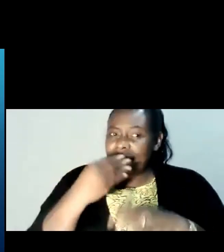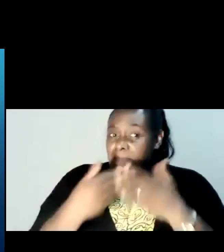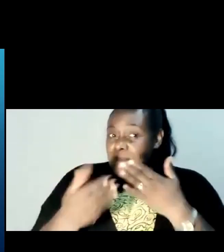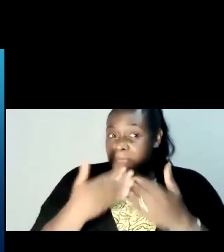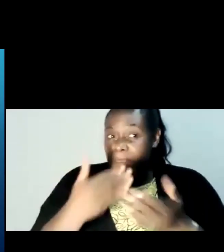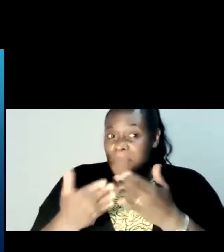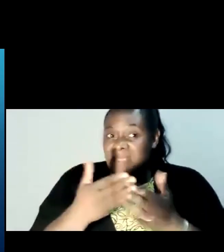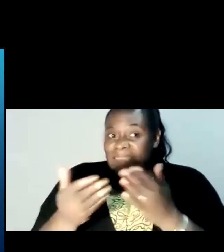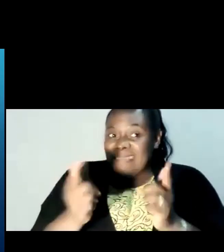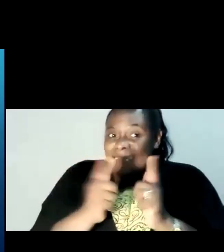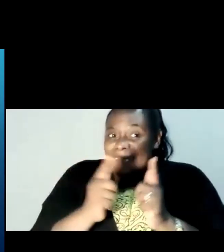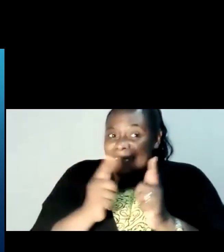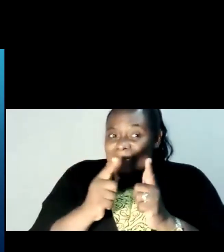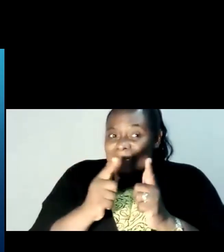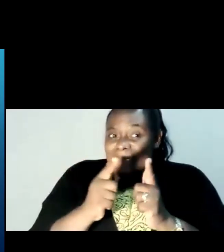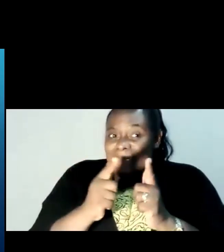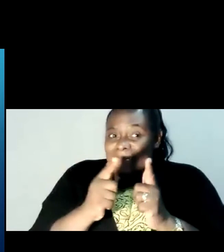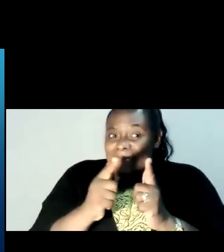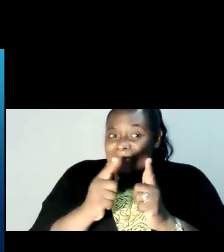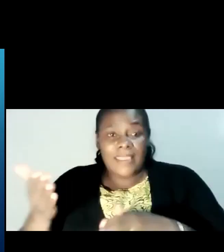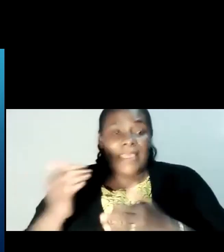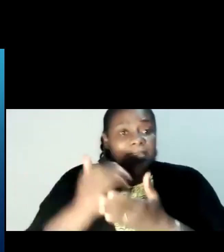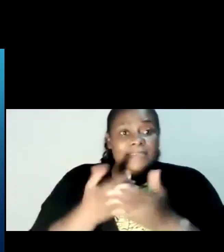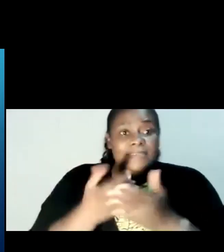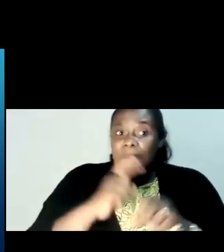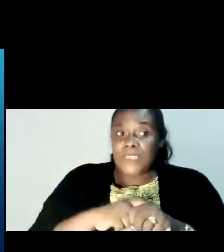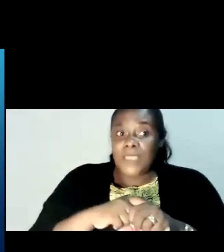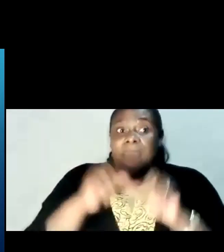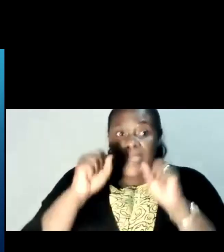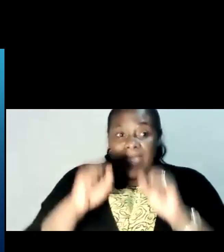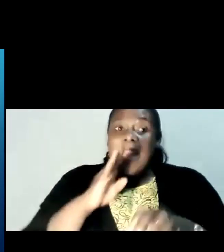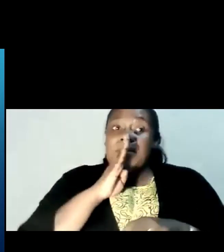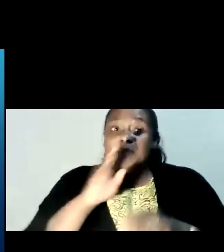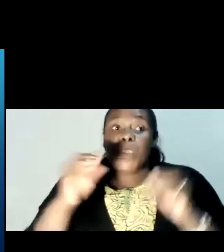and sometimes it can be something serious. So